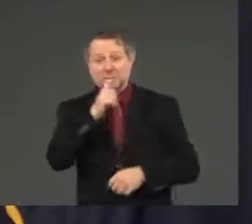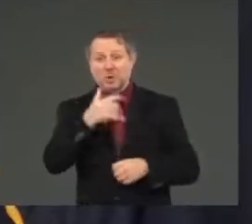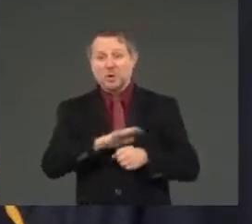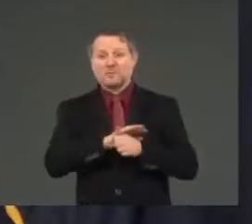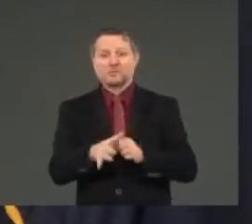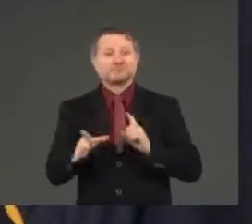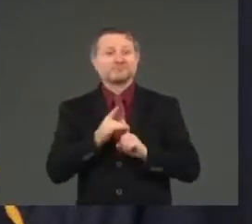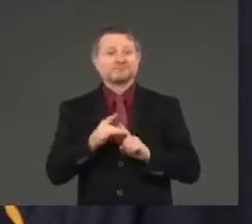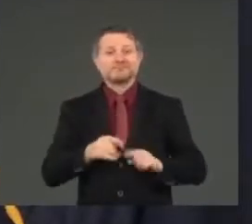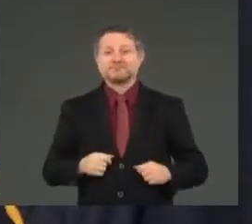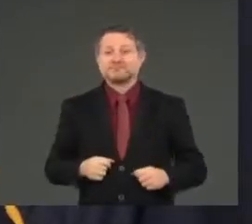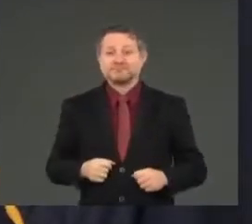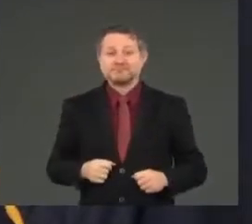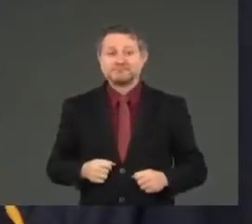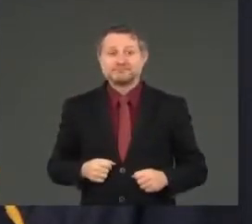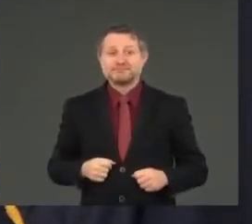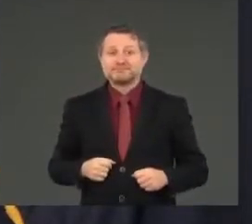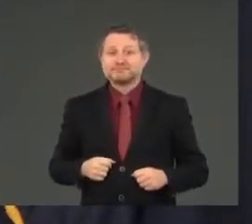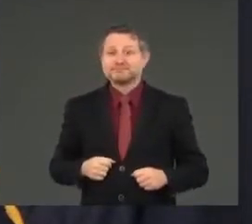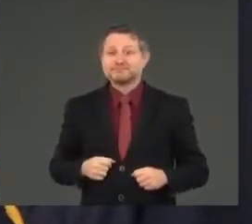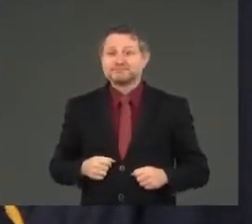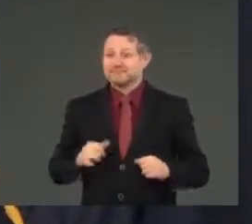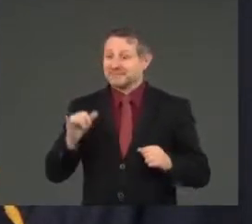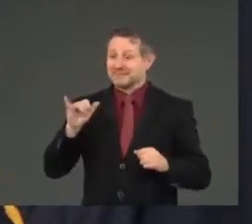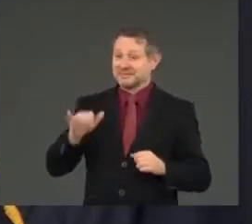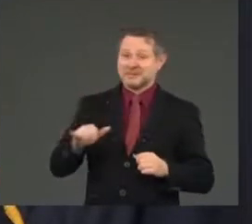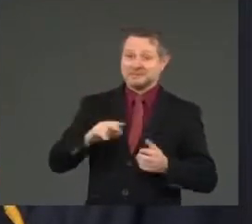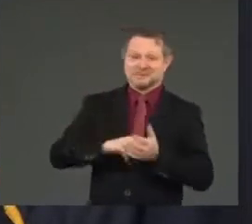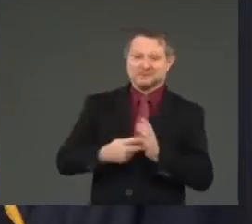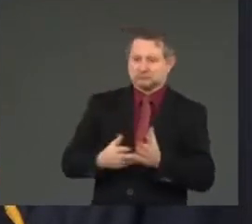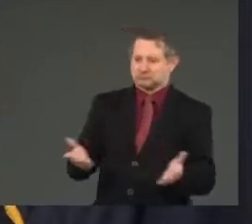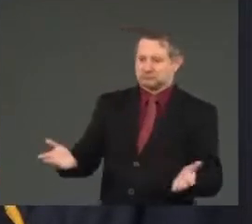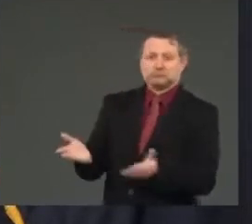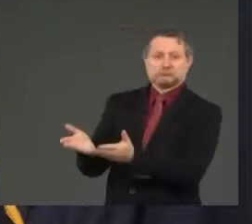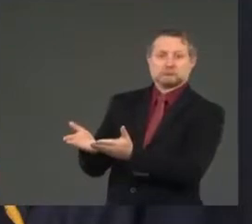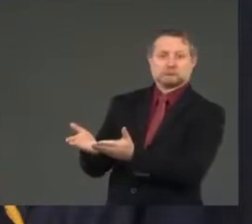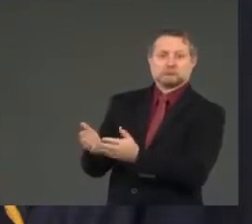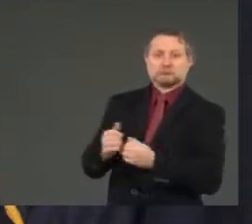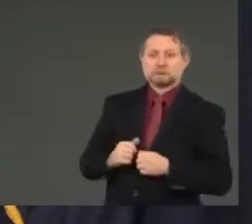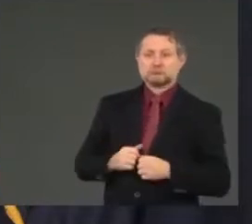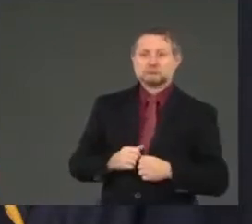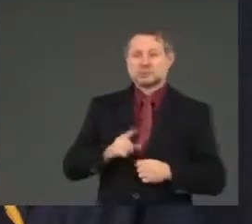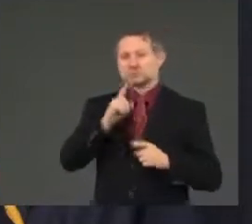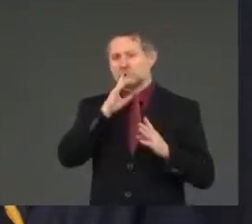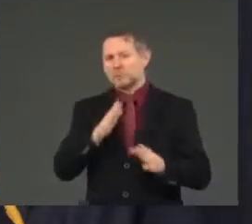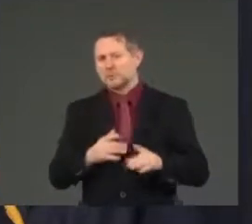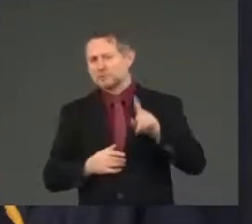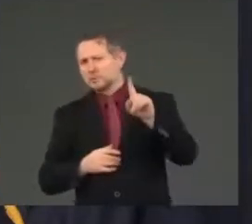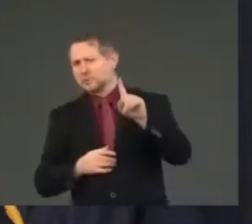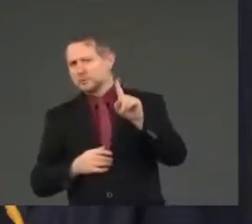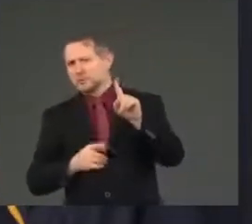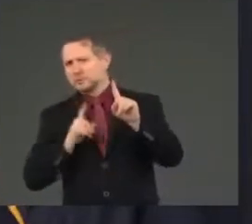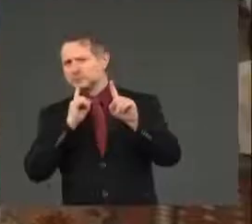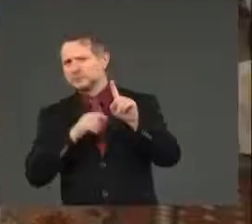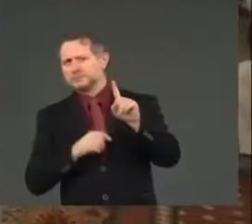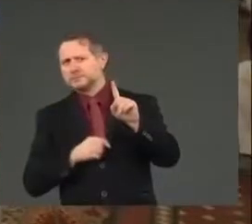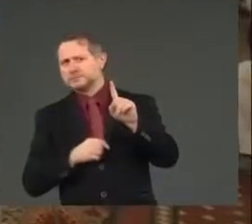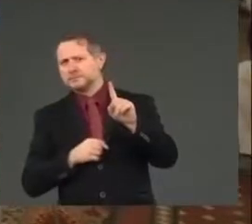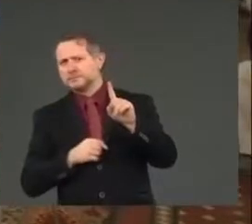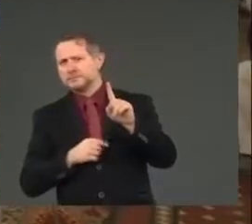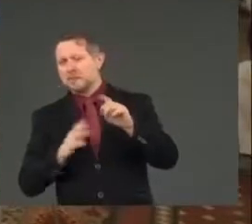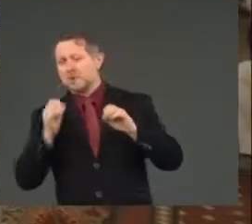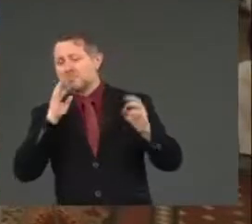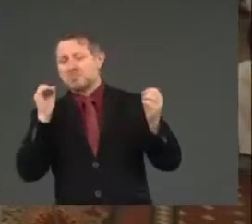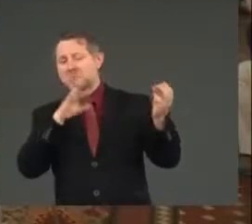COVID-positive patients. That's what you would have to be saying. Resistant to an outside. That's what you would have to be saying. Why are you so resistant to an